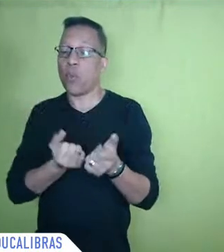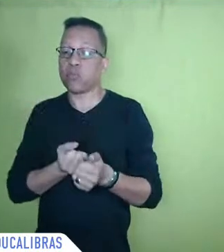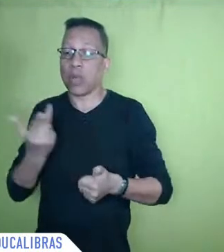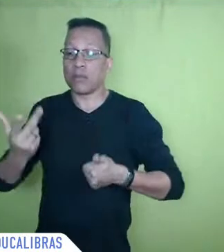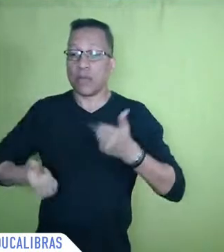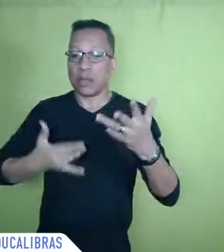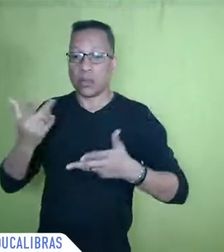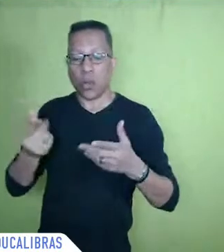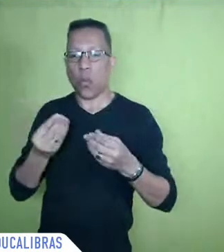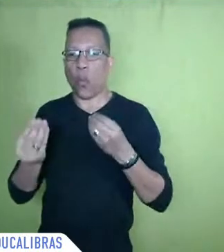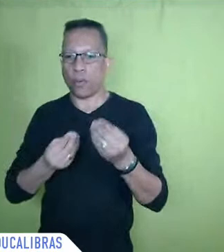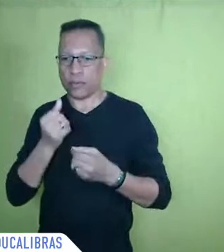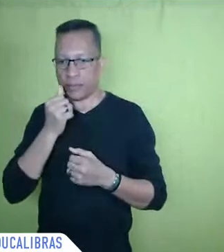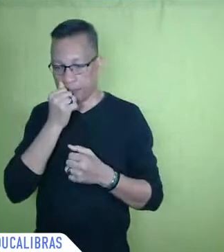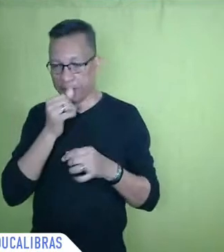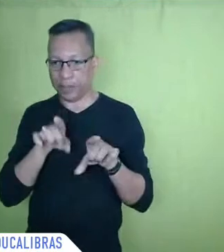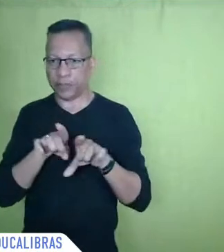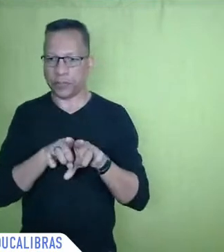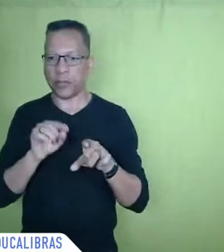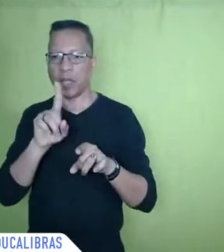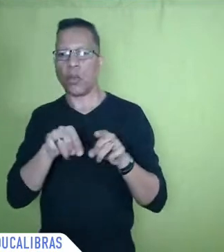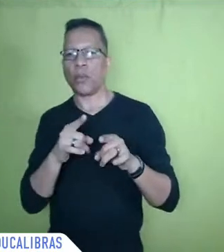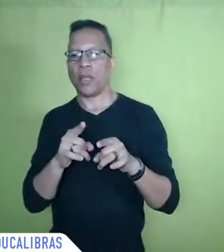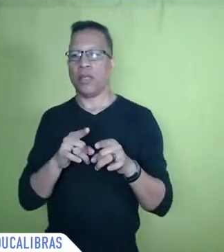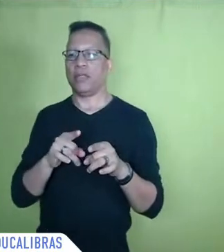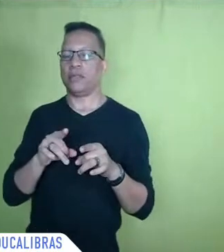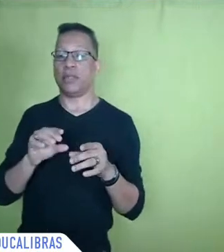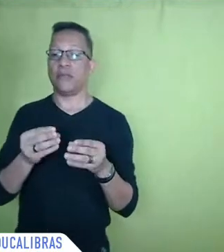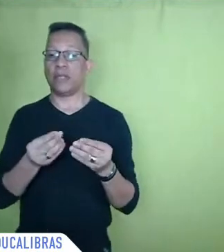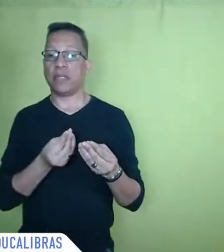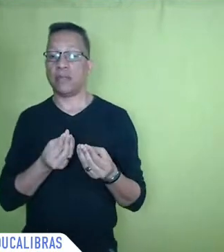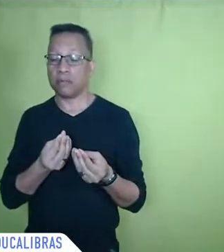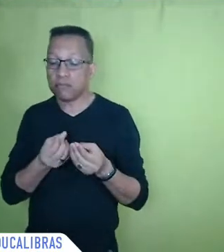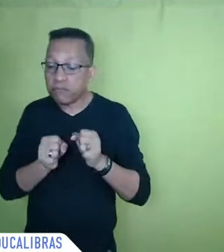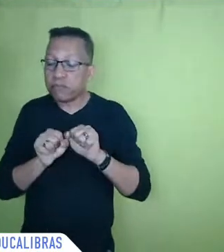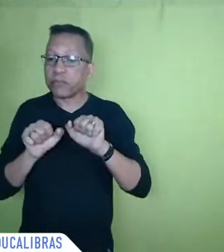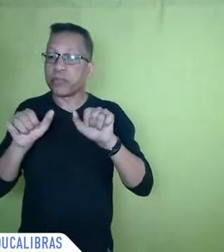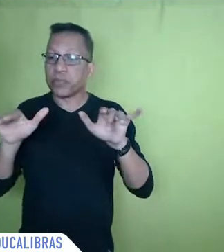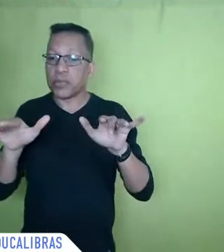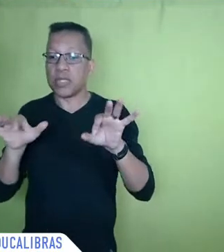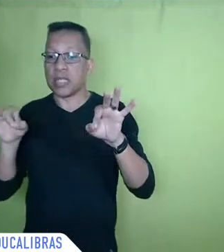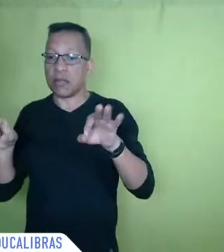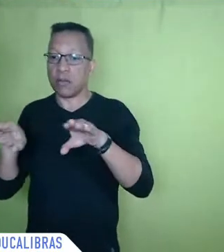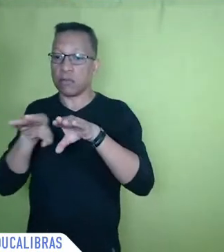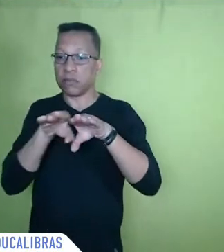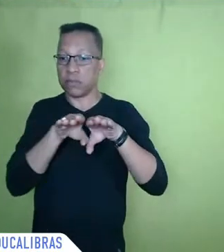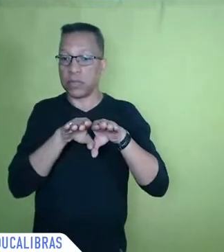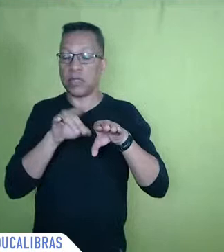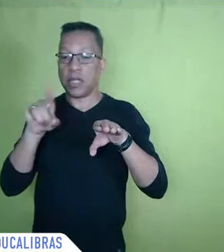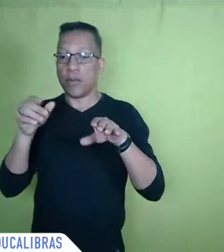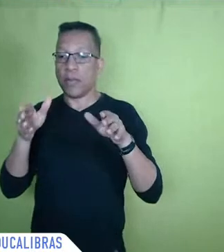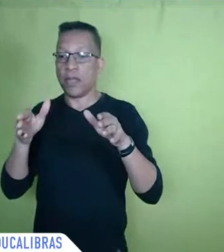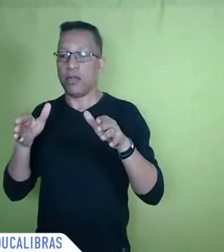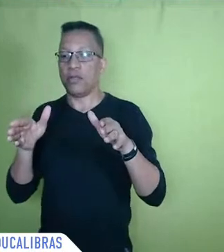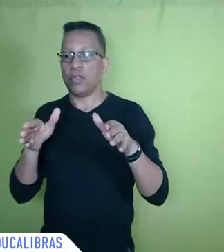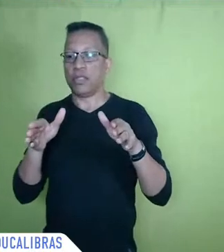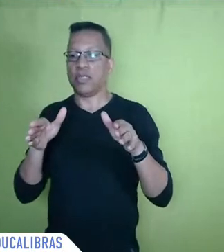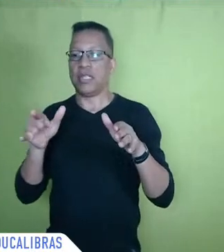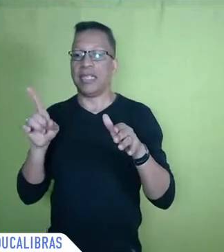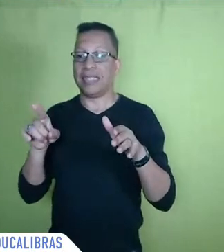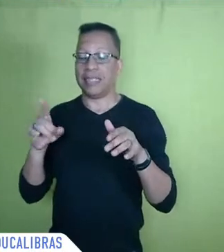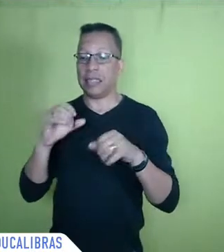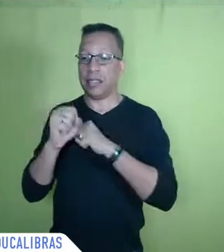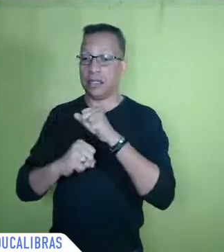for example, but they are talking about expenditure efficiency, and they were not distributing very equally,